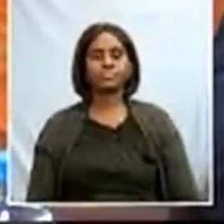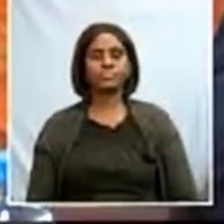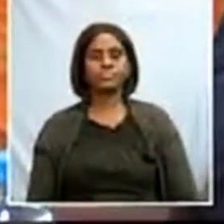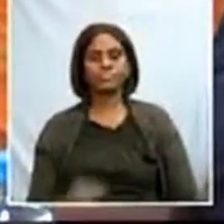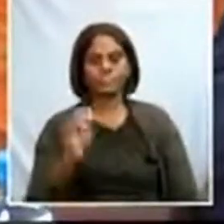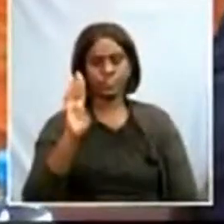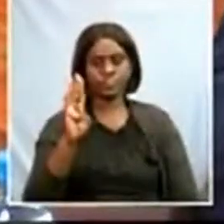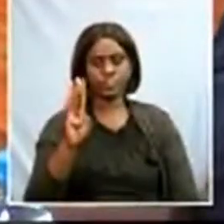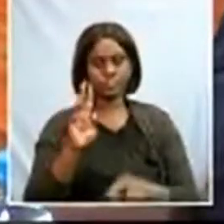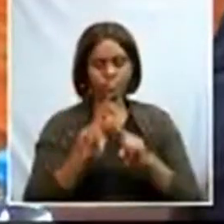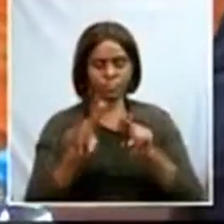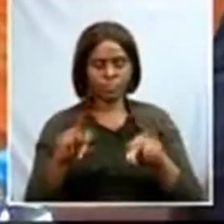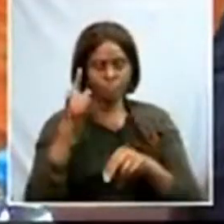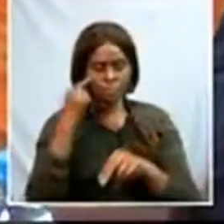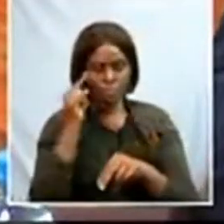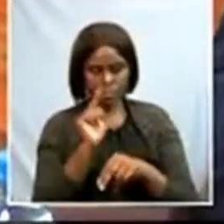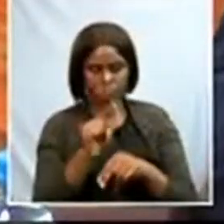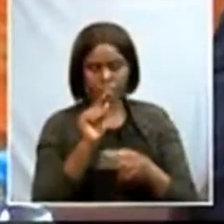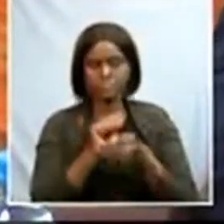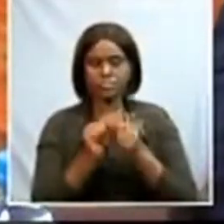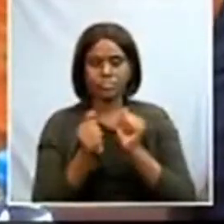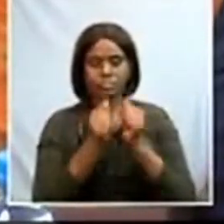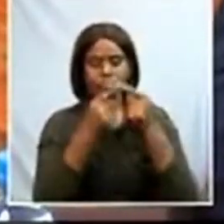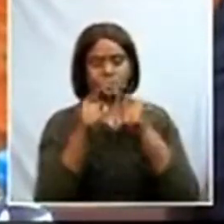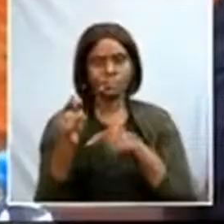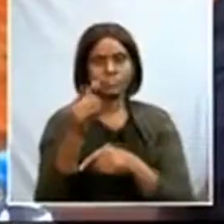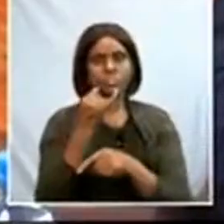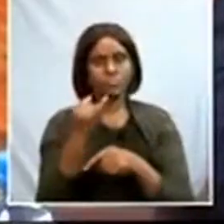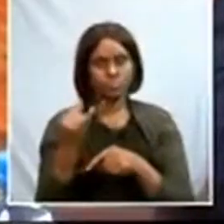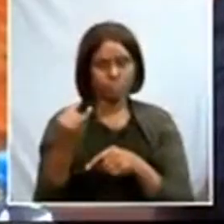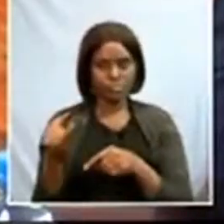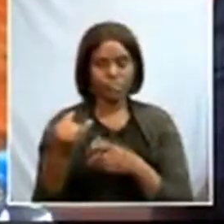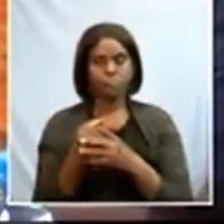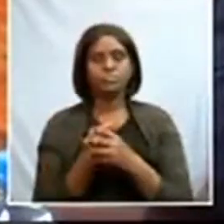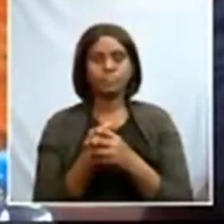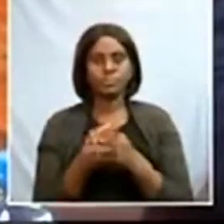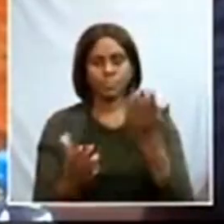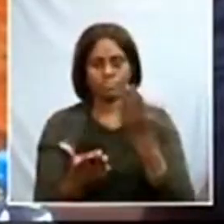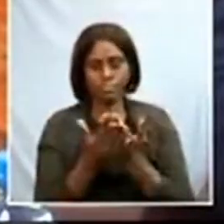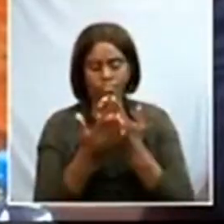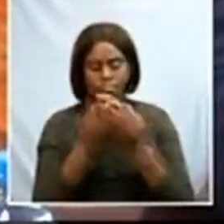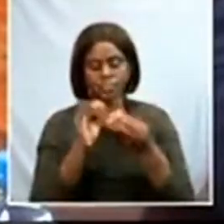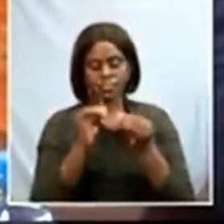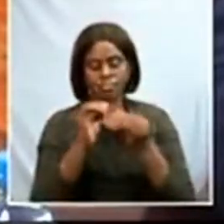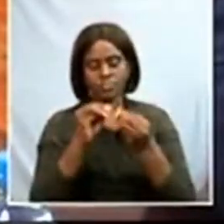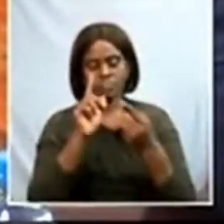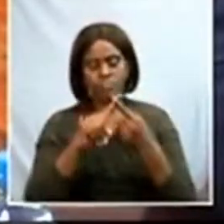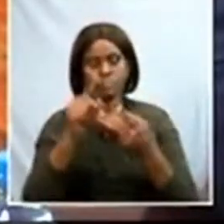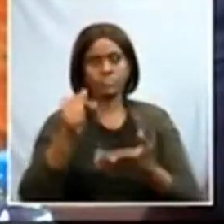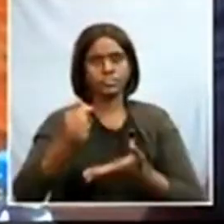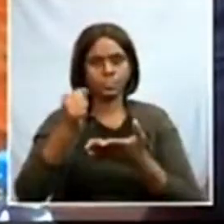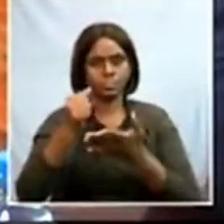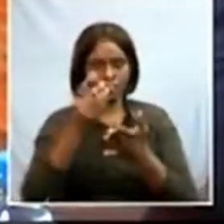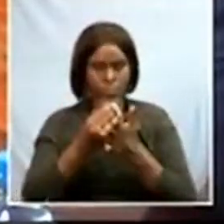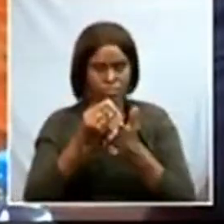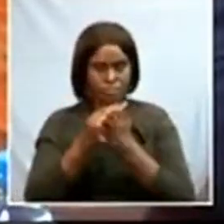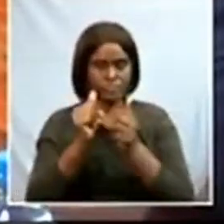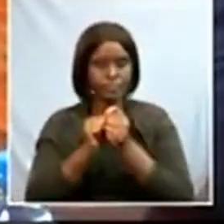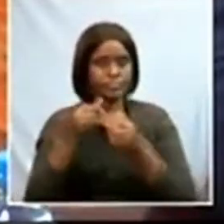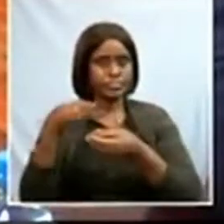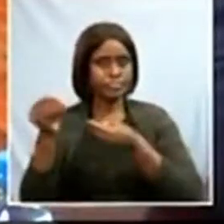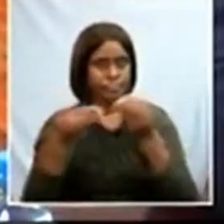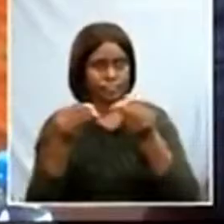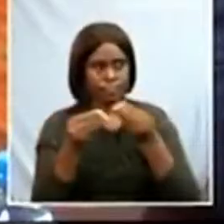B, Chair, of the queries cross-cutting issues. Appendix 1, budget, finding and